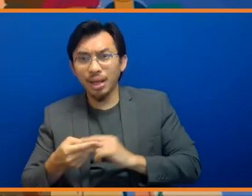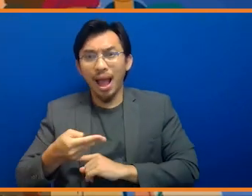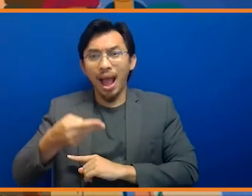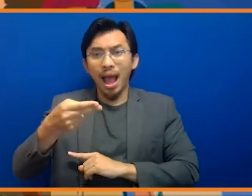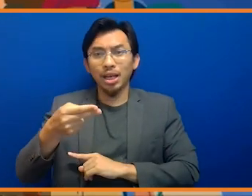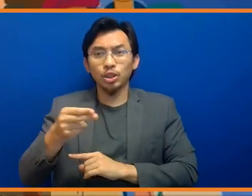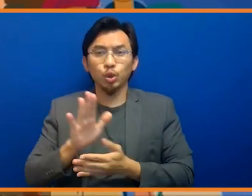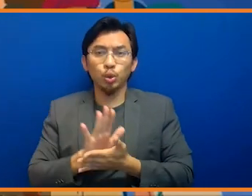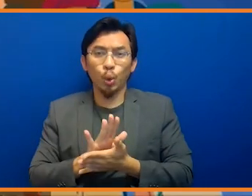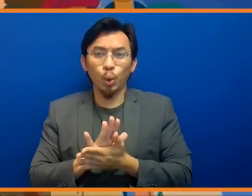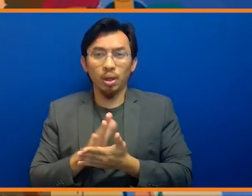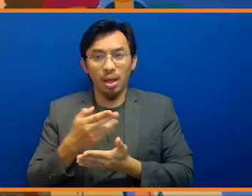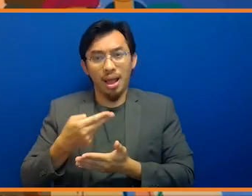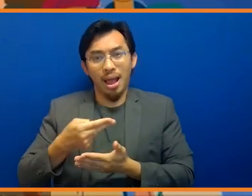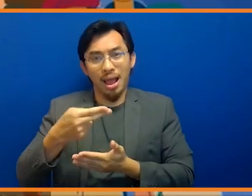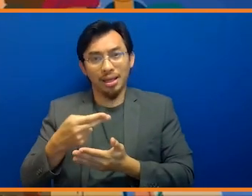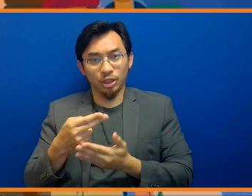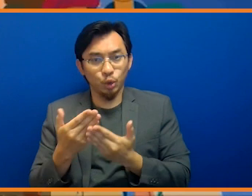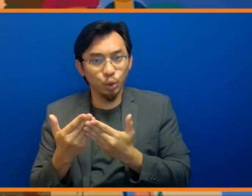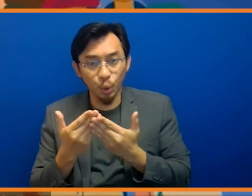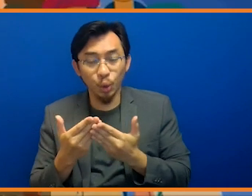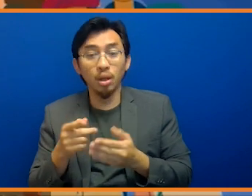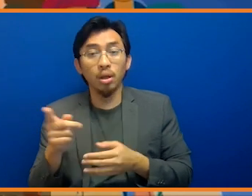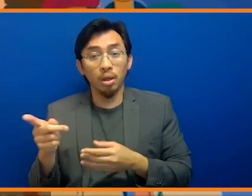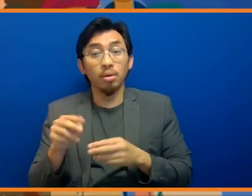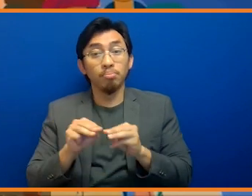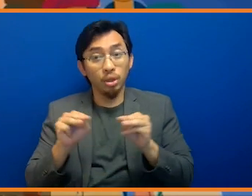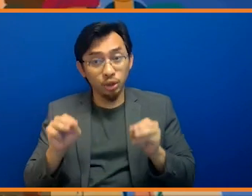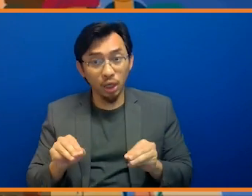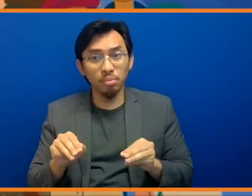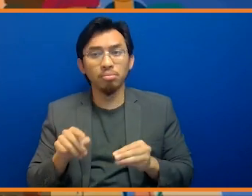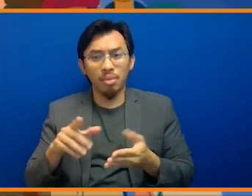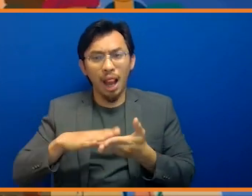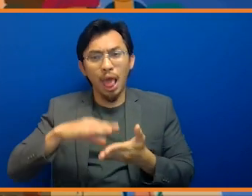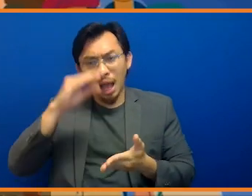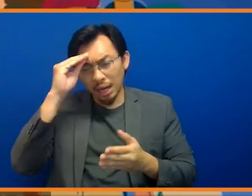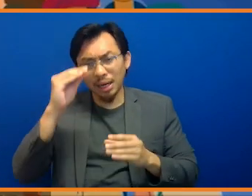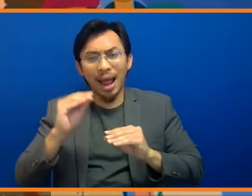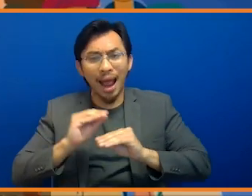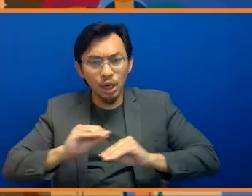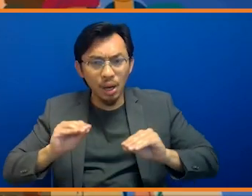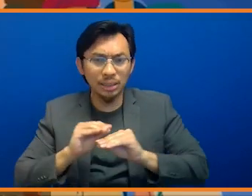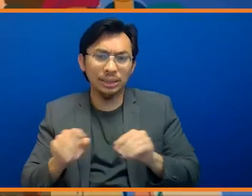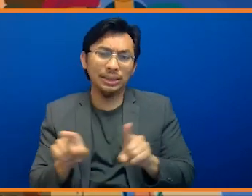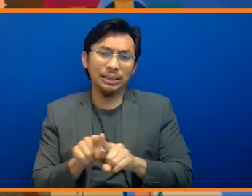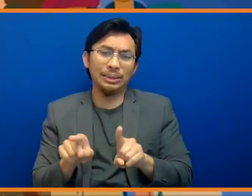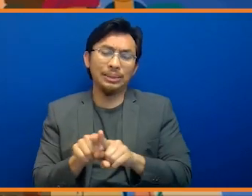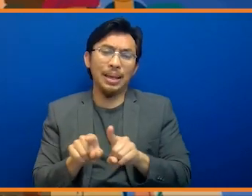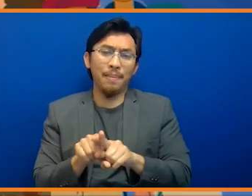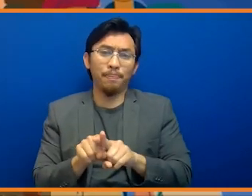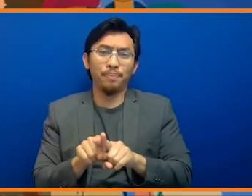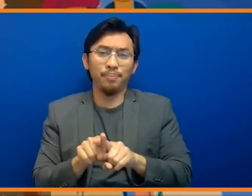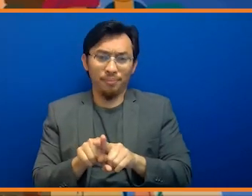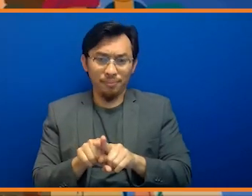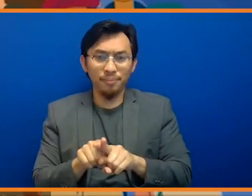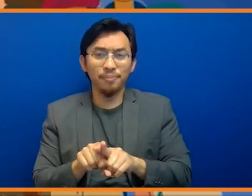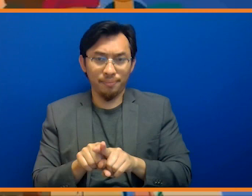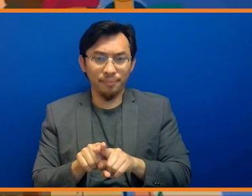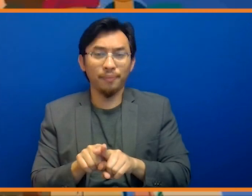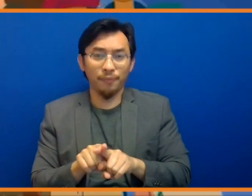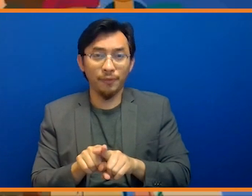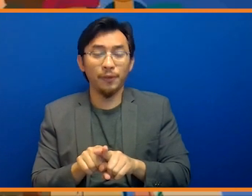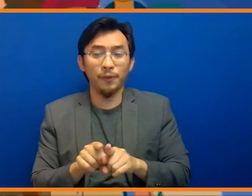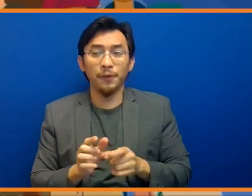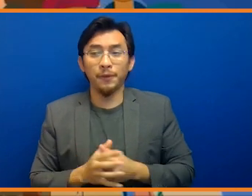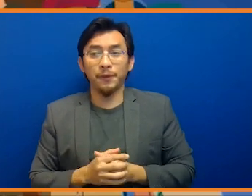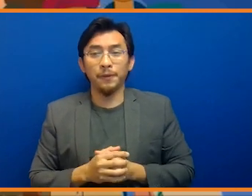high school, senior high school, but museum is also your place to learn the education. Yeah, yeah,